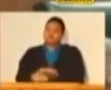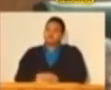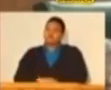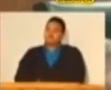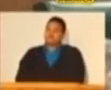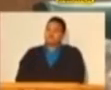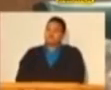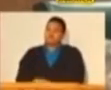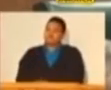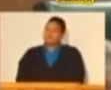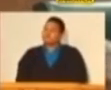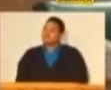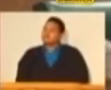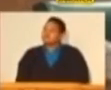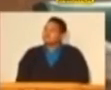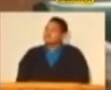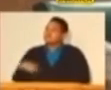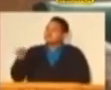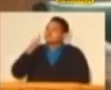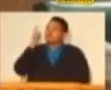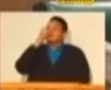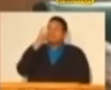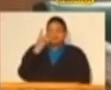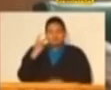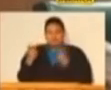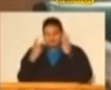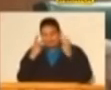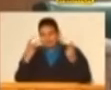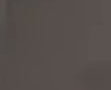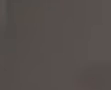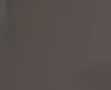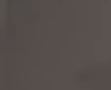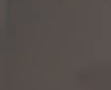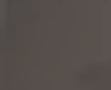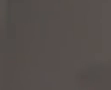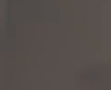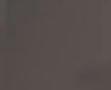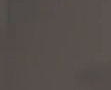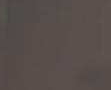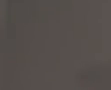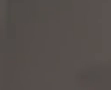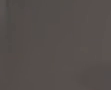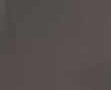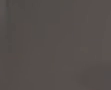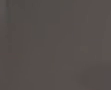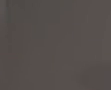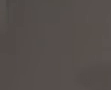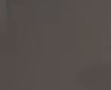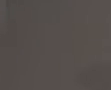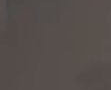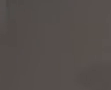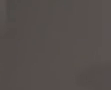the government will consider the commission's 51 recommendations. The West Kingston Commission of